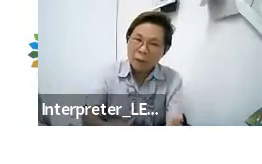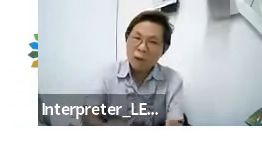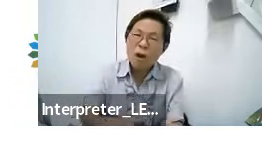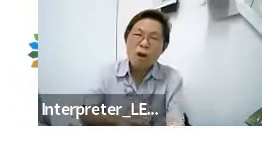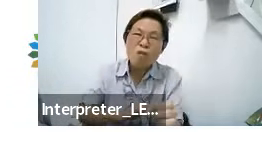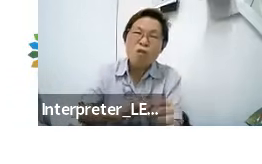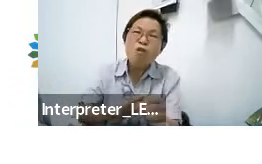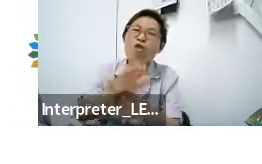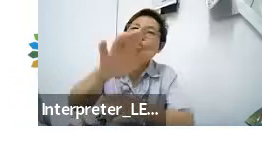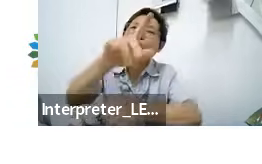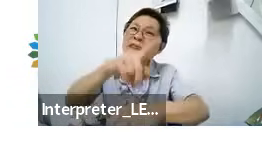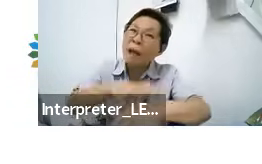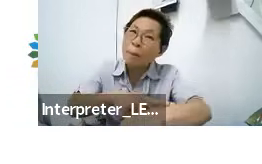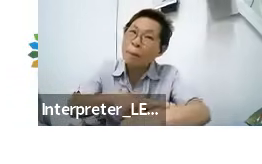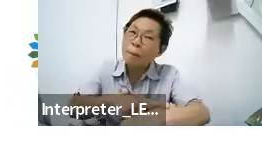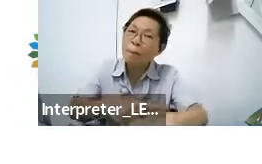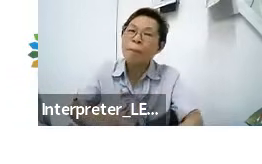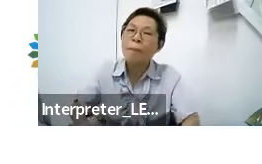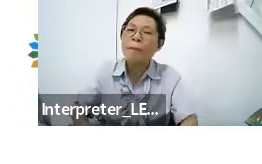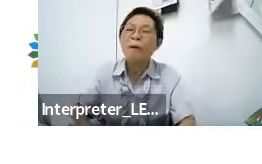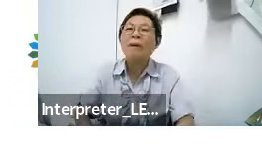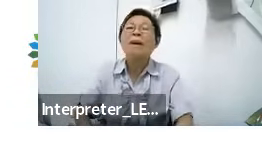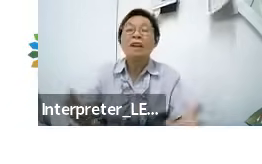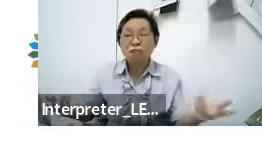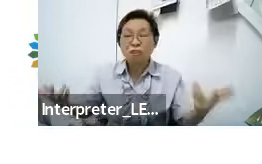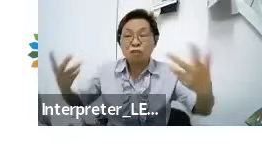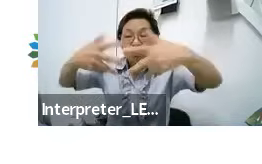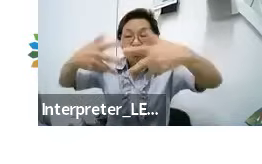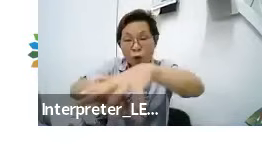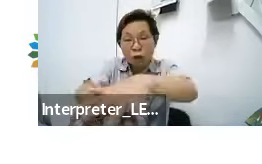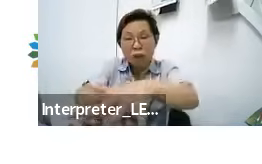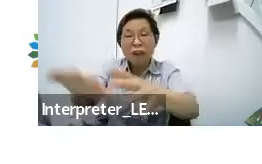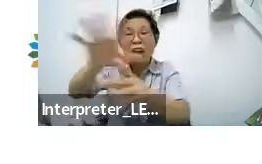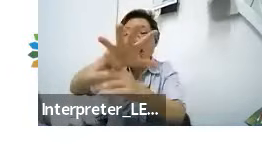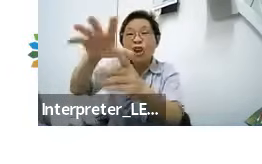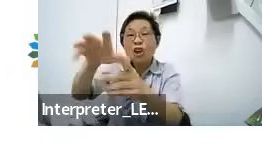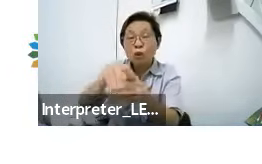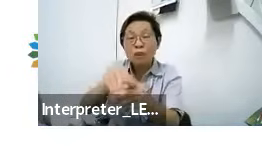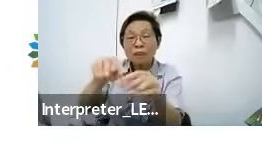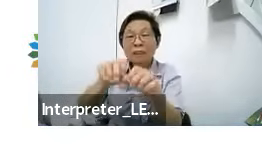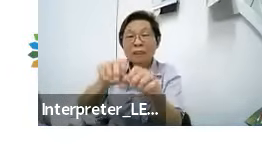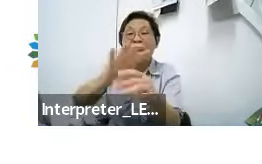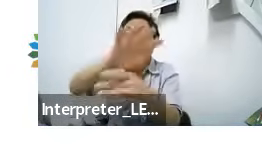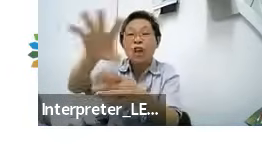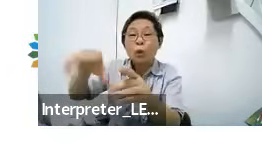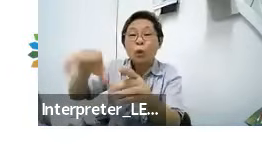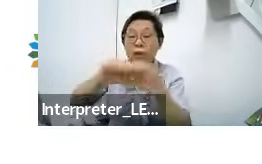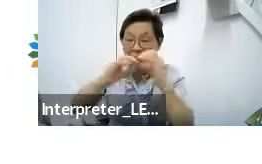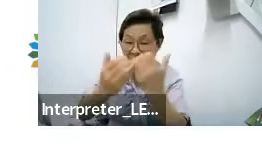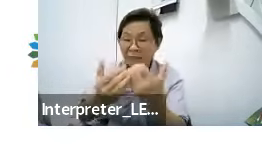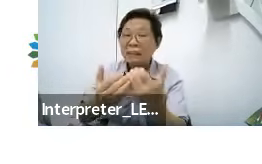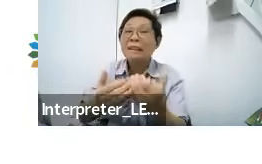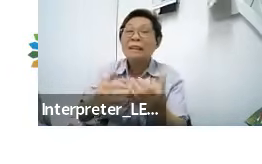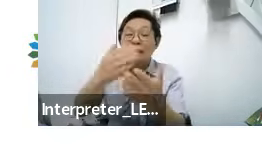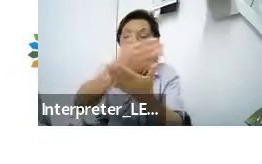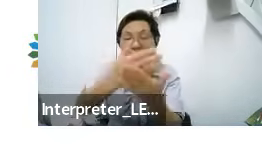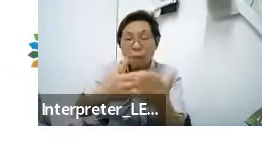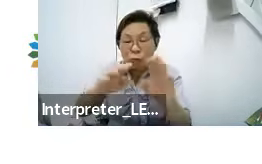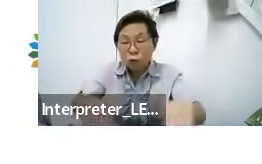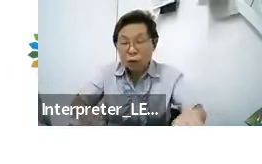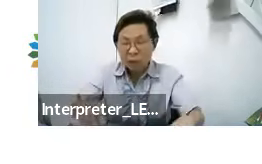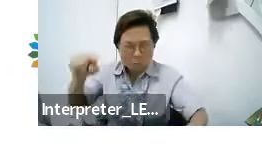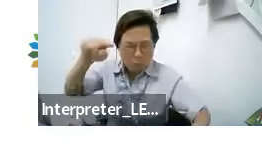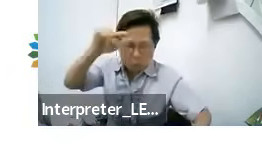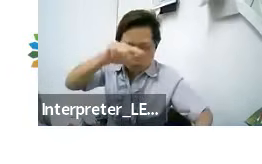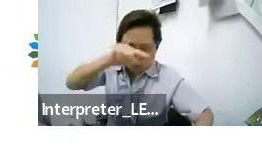full-time mainstream in the inclusive settings. Some students who have severe or profound